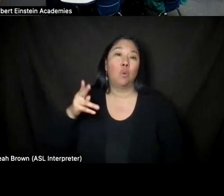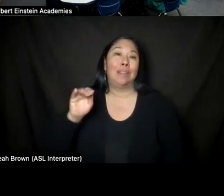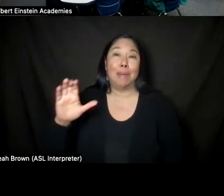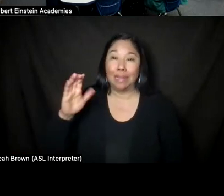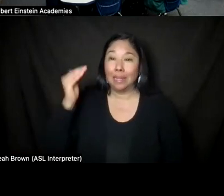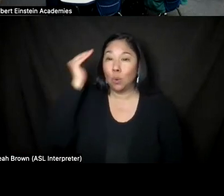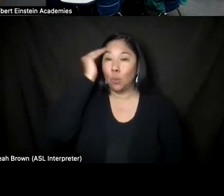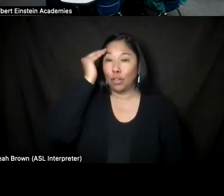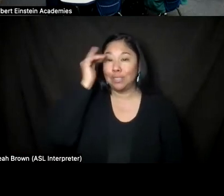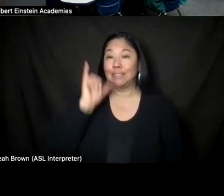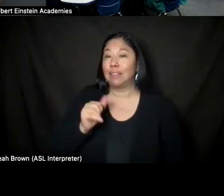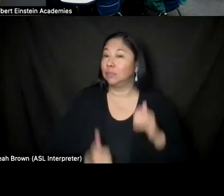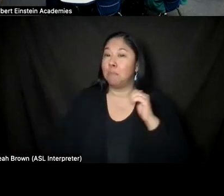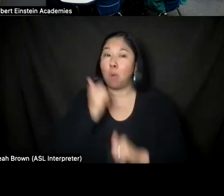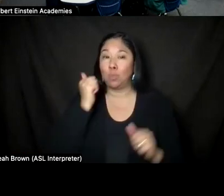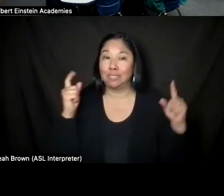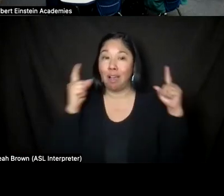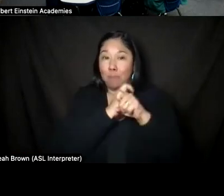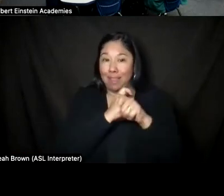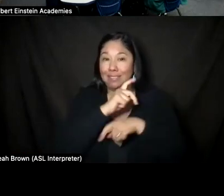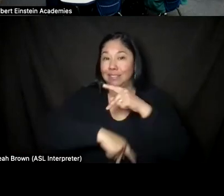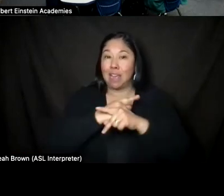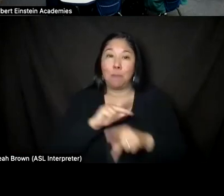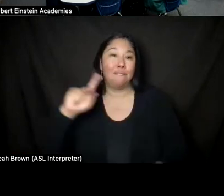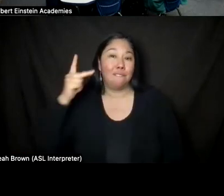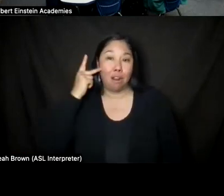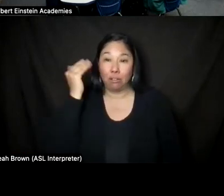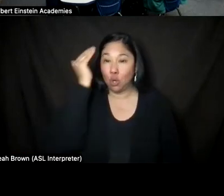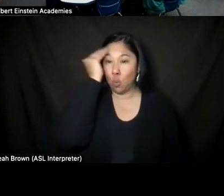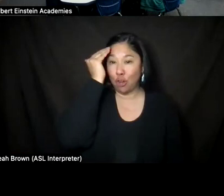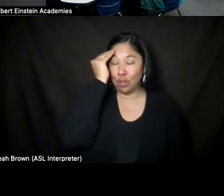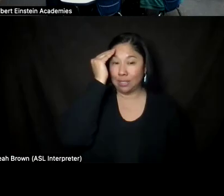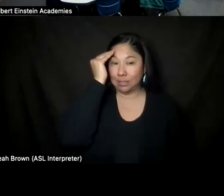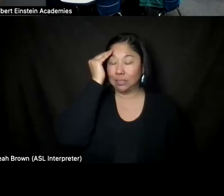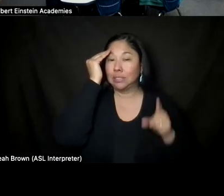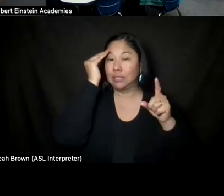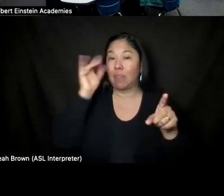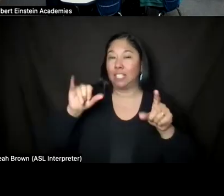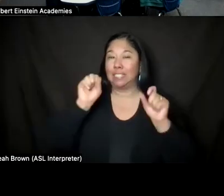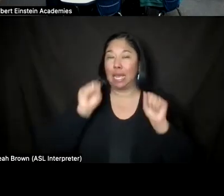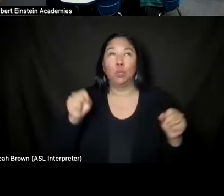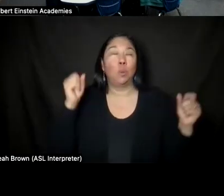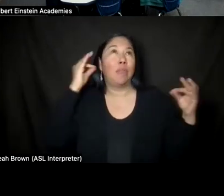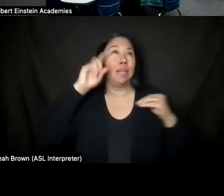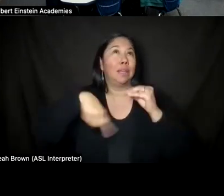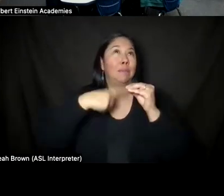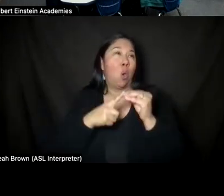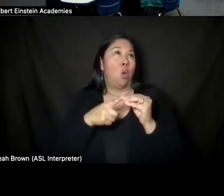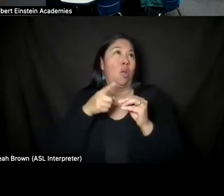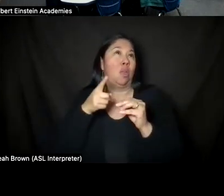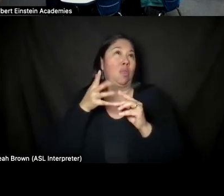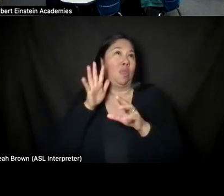the most complex type of phonological awareness. And this is just being able to think about the sounds. So